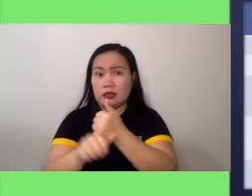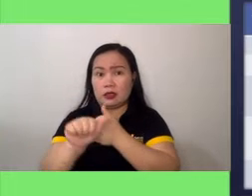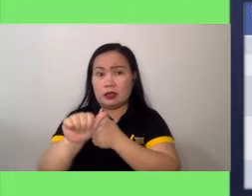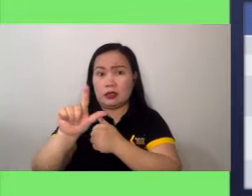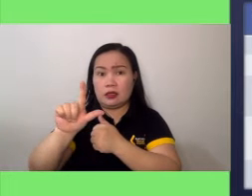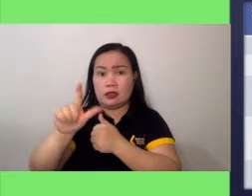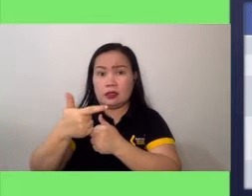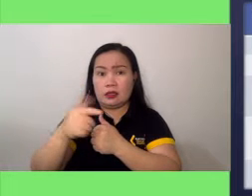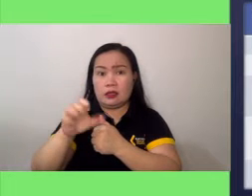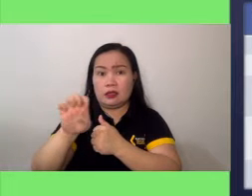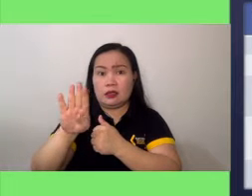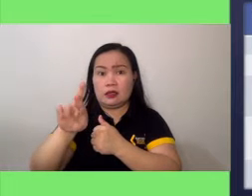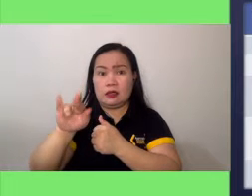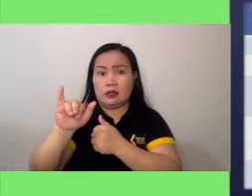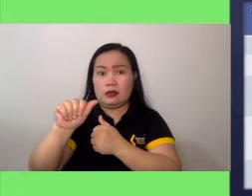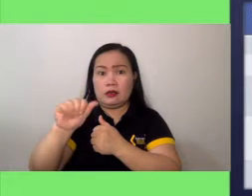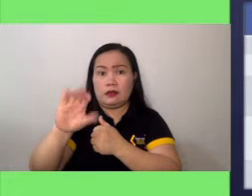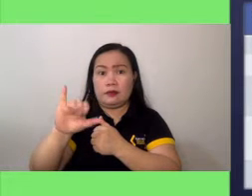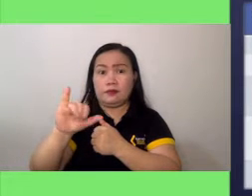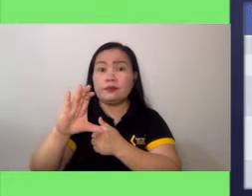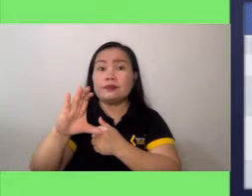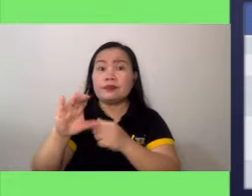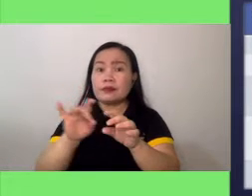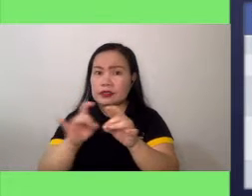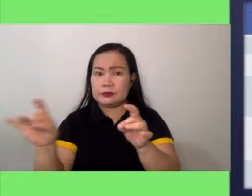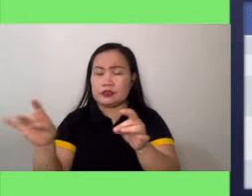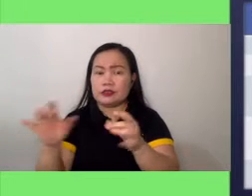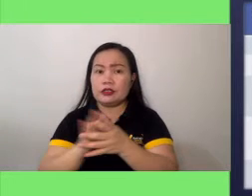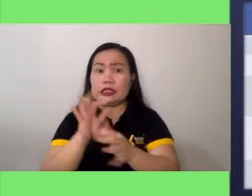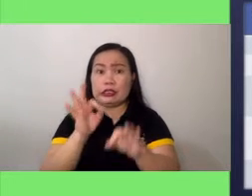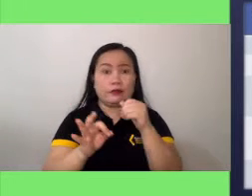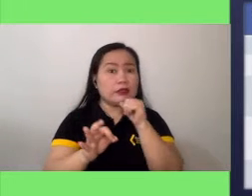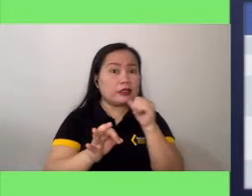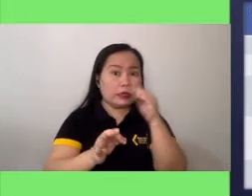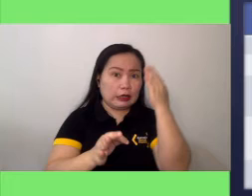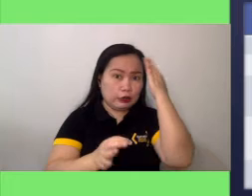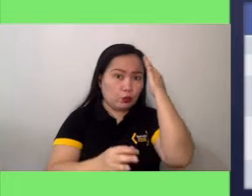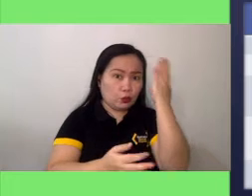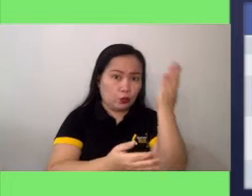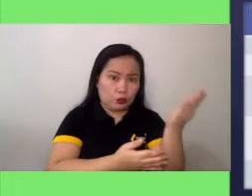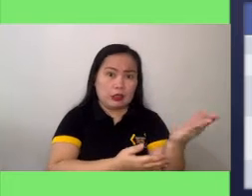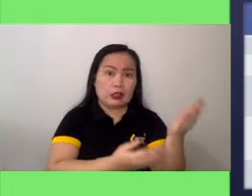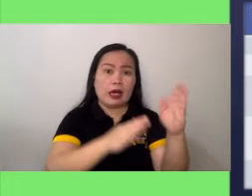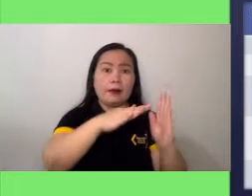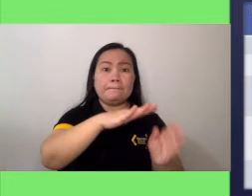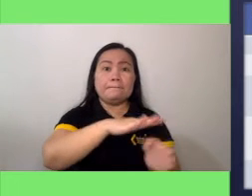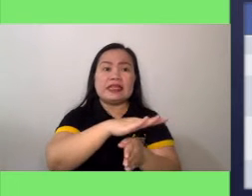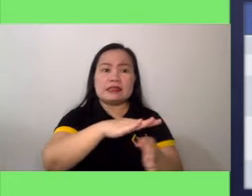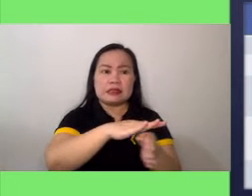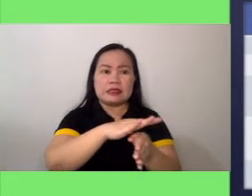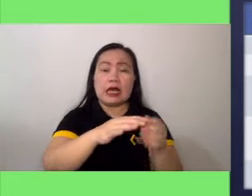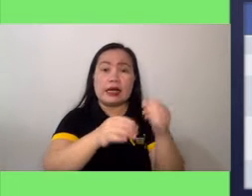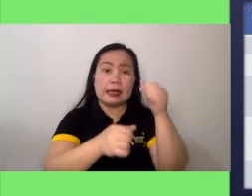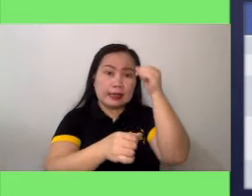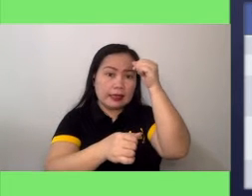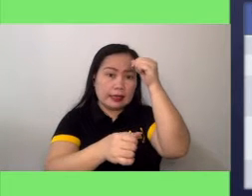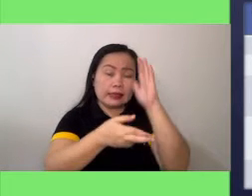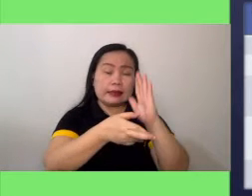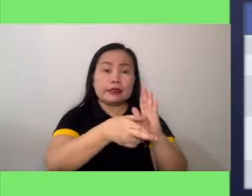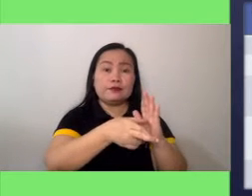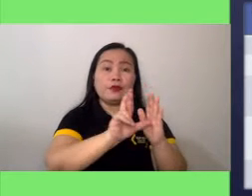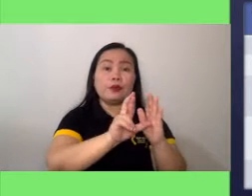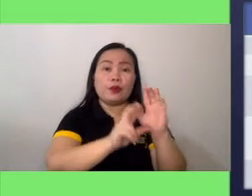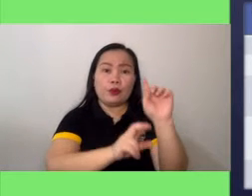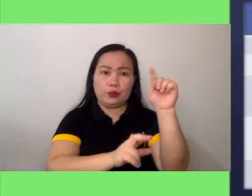yung basic. Okay? So, exponential notation. So, kapag binigyan tayo nito, and anyway, this is just a recall